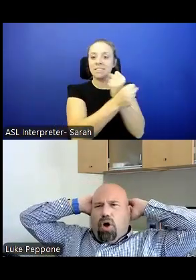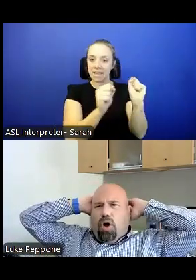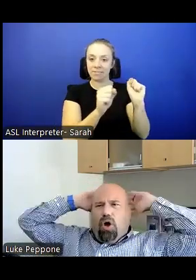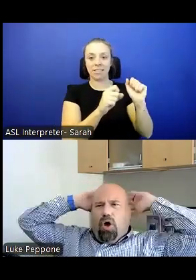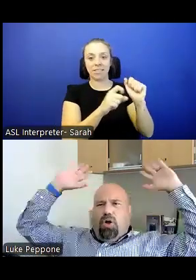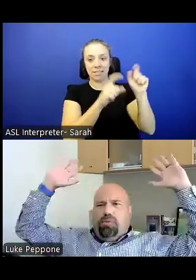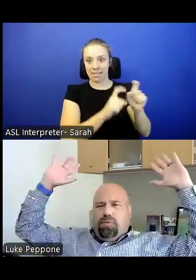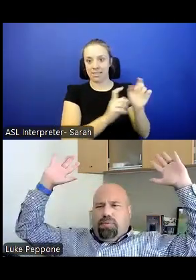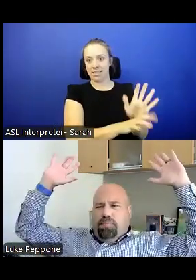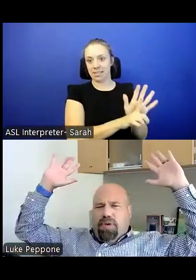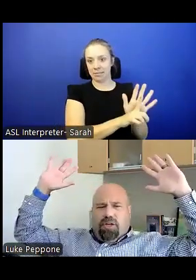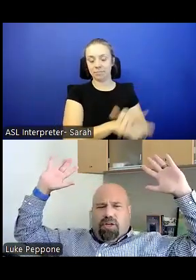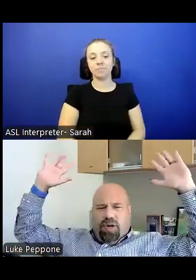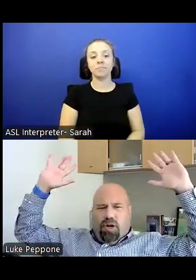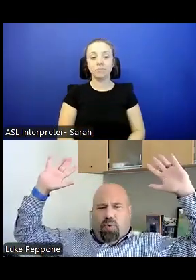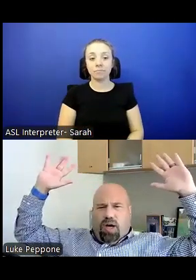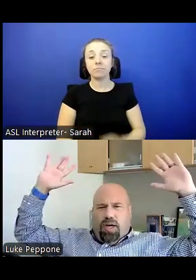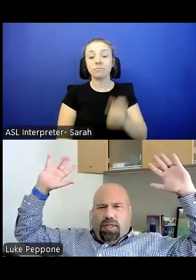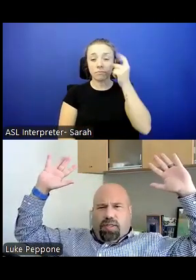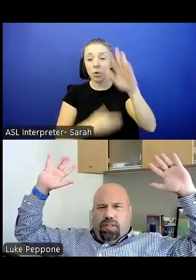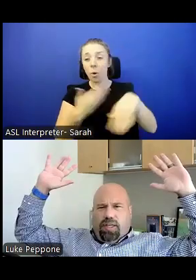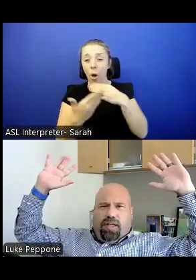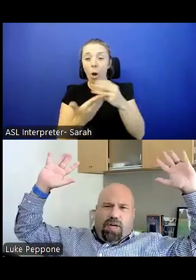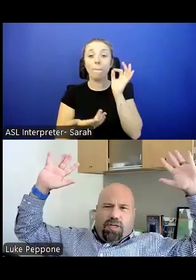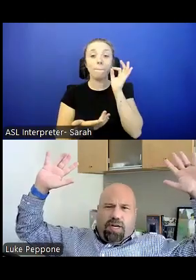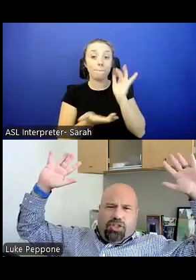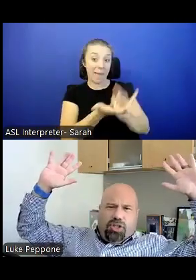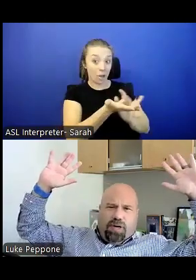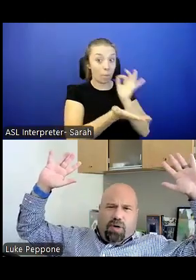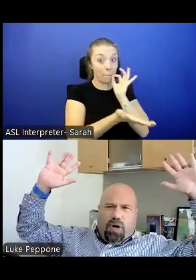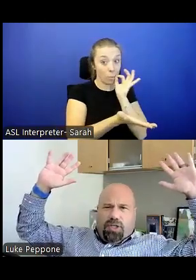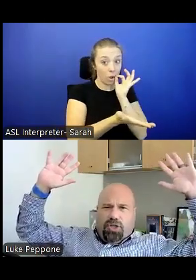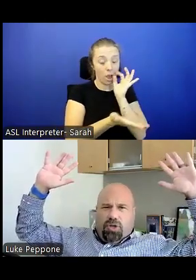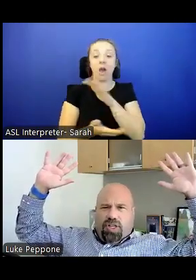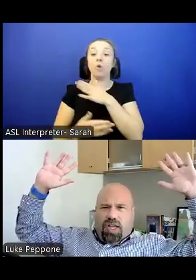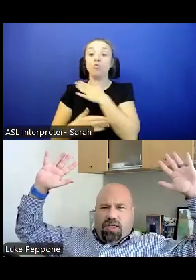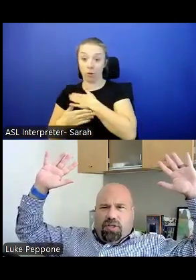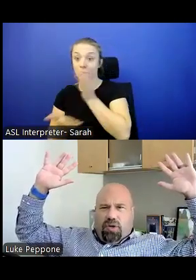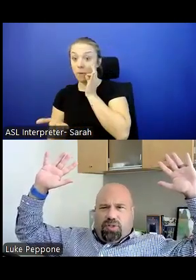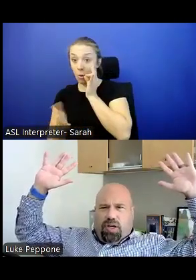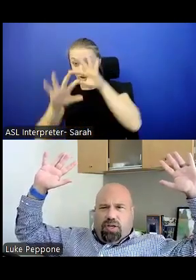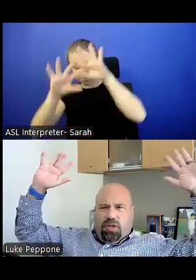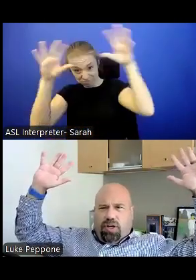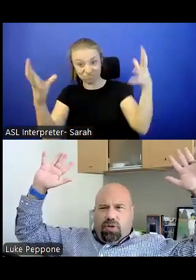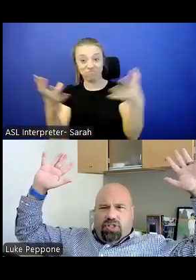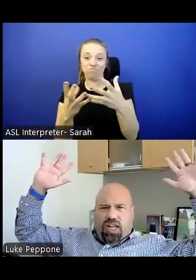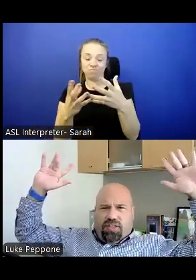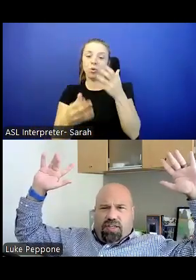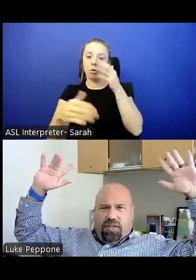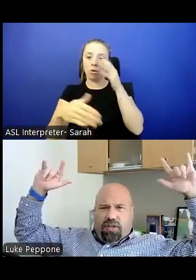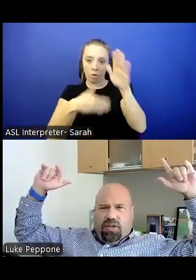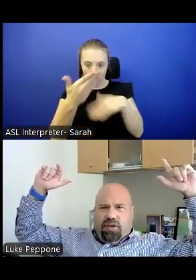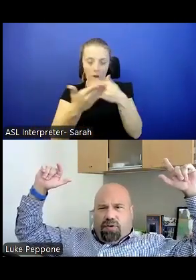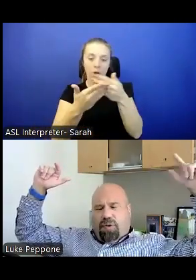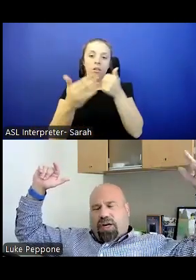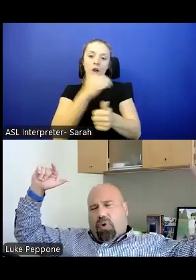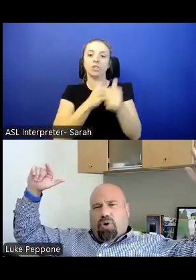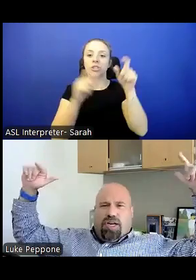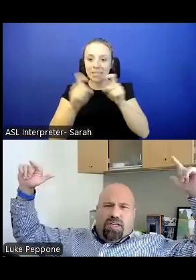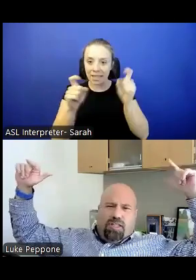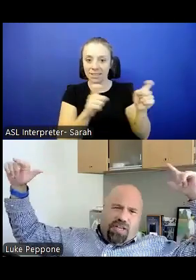So all medical marijuana and recreational marijuana in New York State undergoes testing